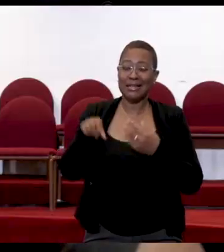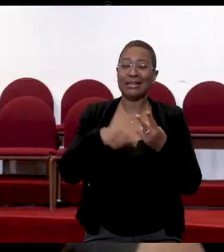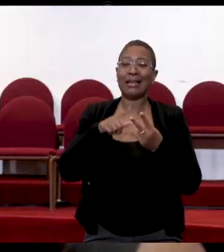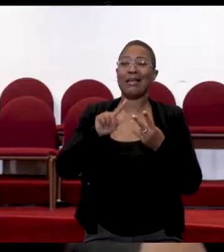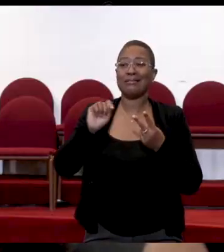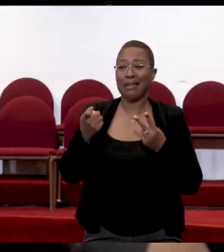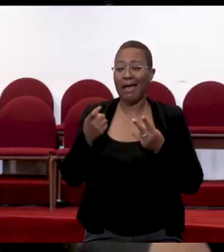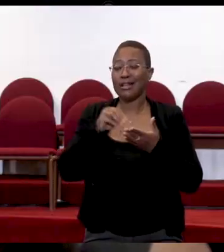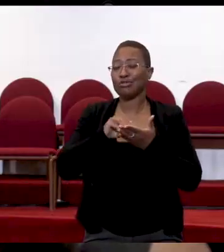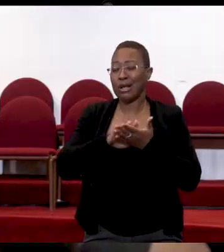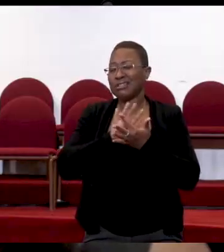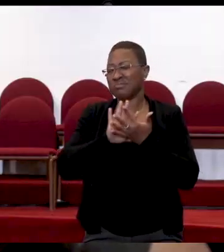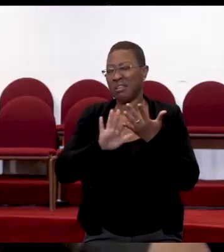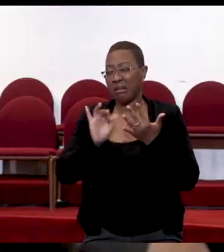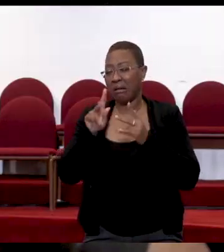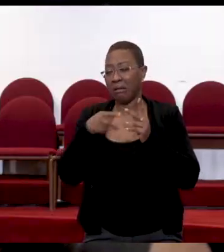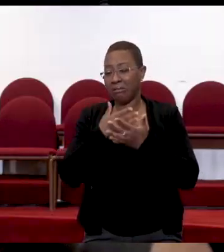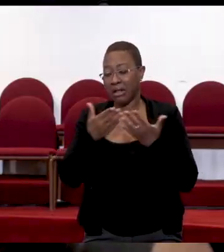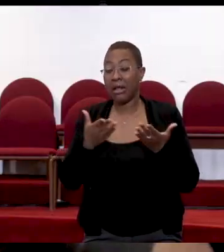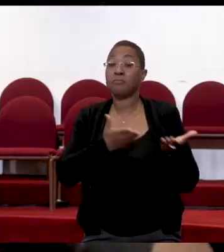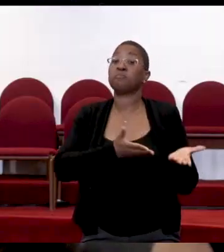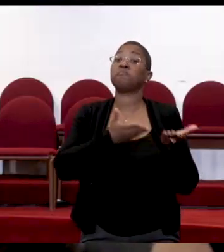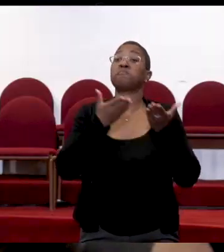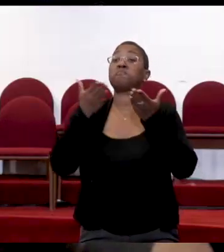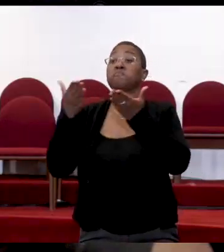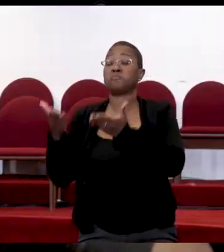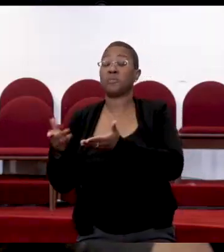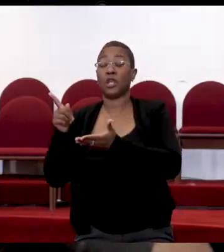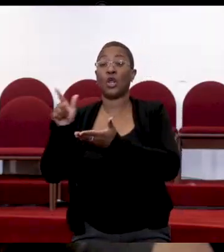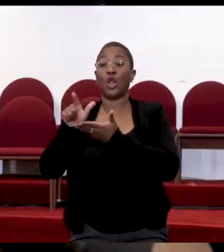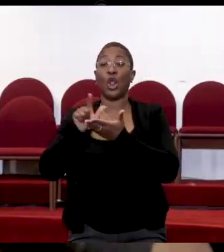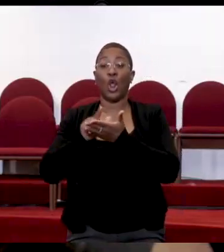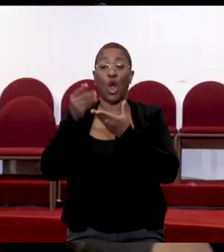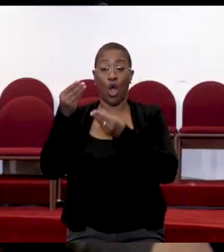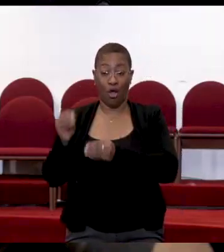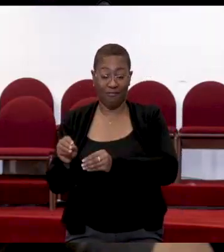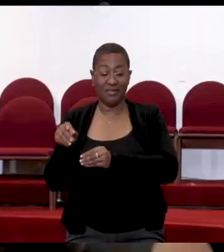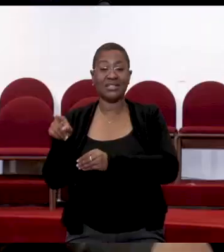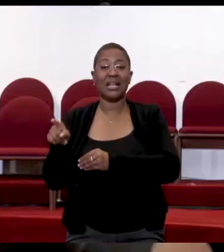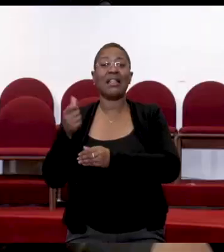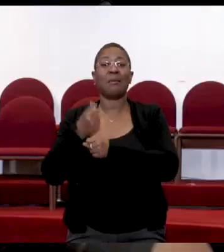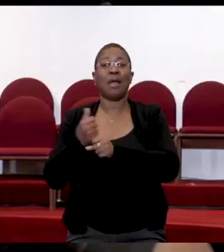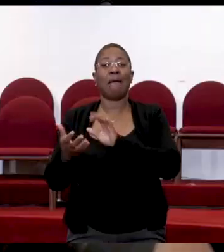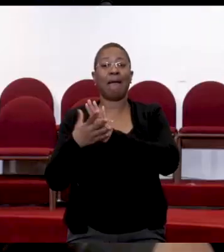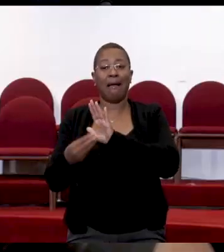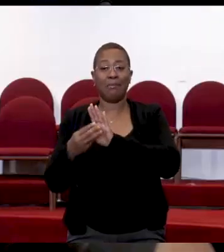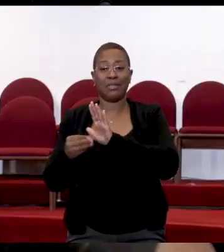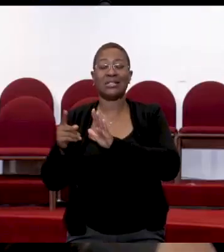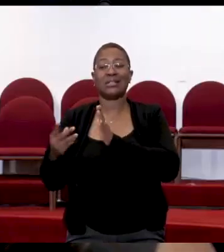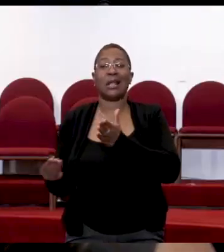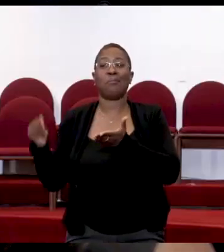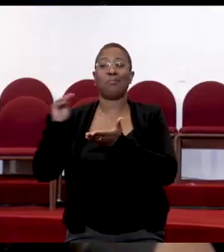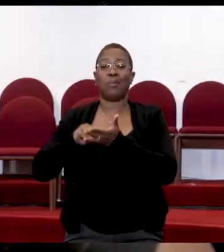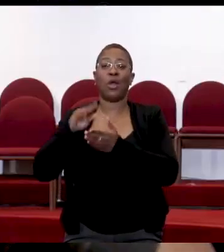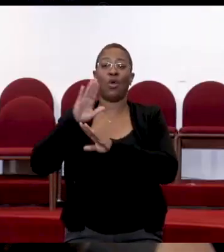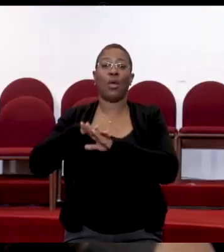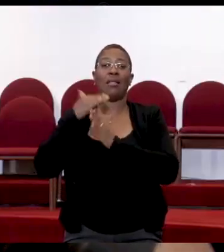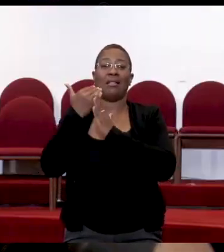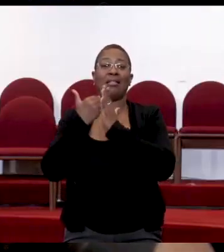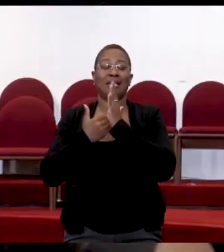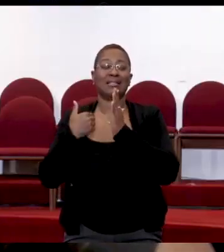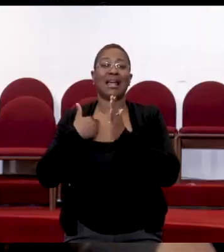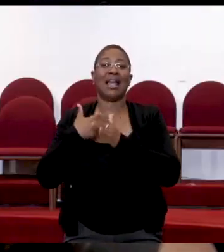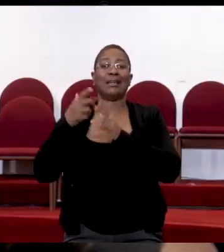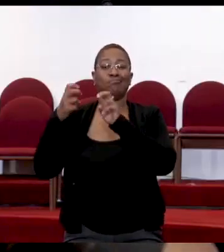records, and so forth, and then take them to the elder law office, and they made copies of it, and they put me on the list so that I can meet with